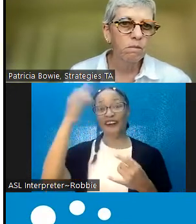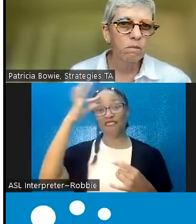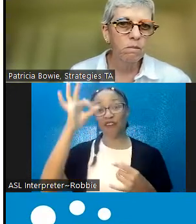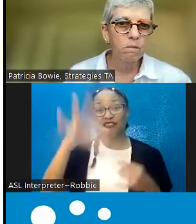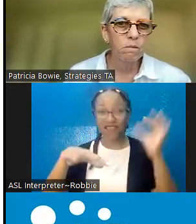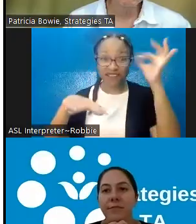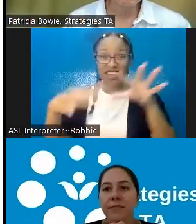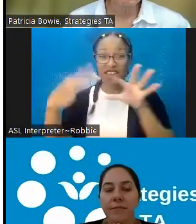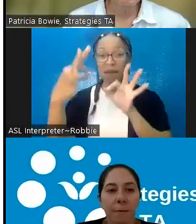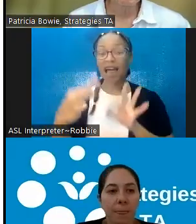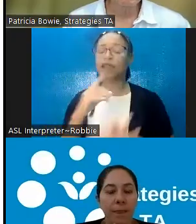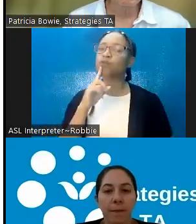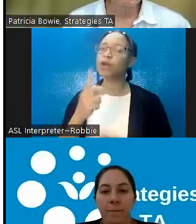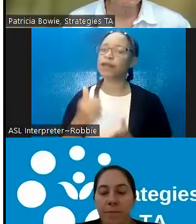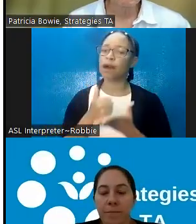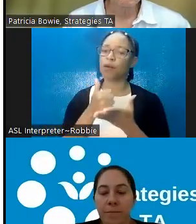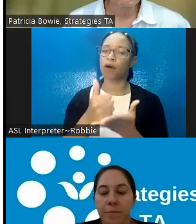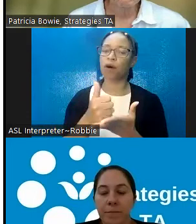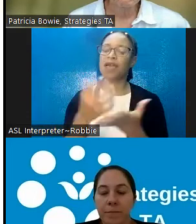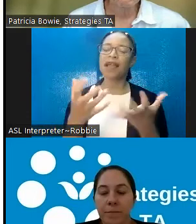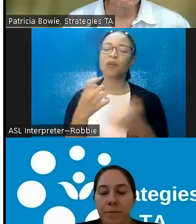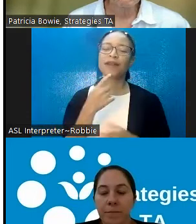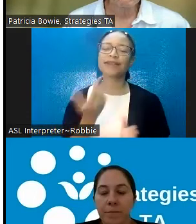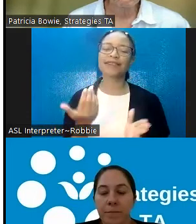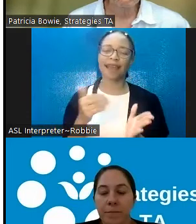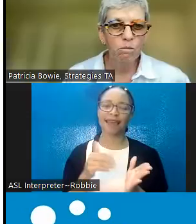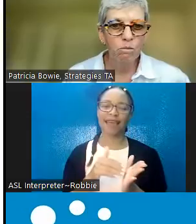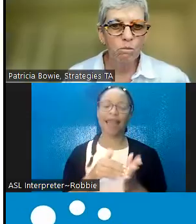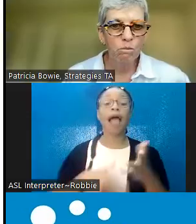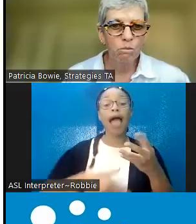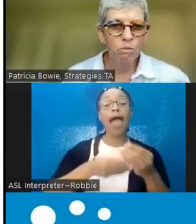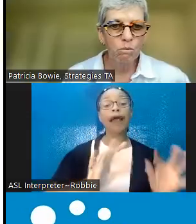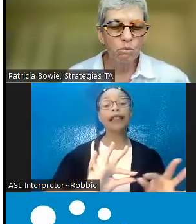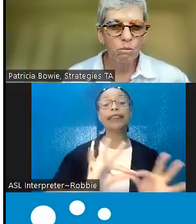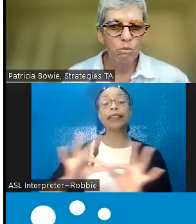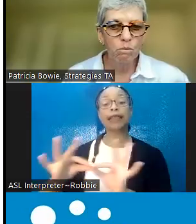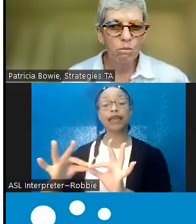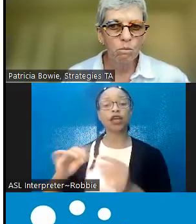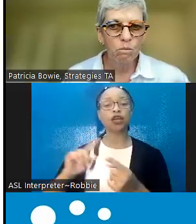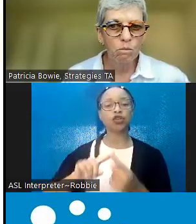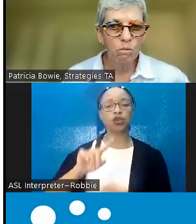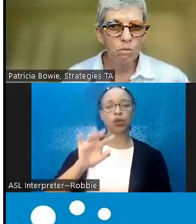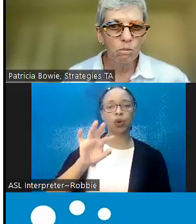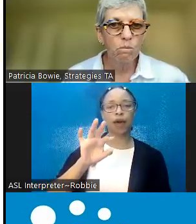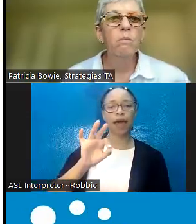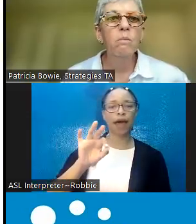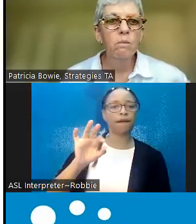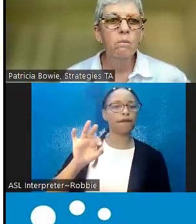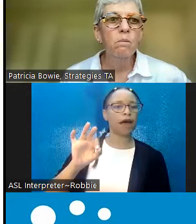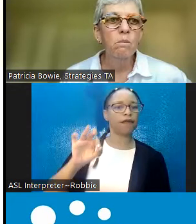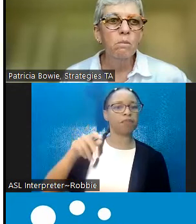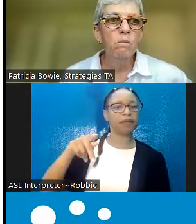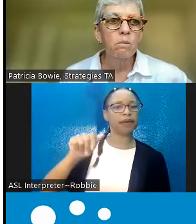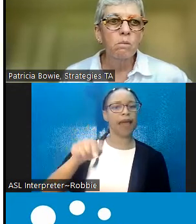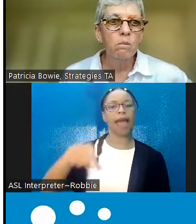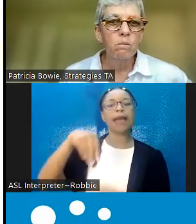helpful. And just wanted to reiterate, I did put the link to the FFPSA inbox there. That is